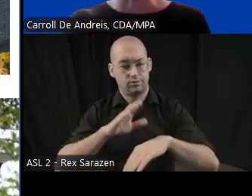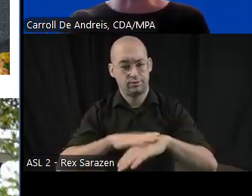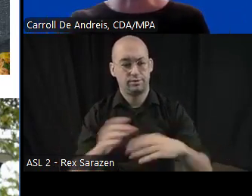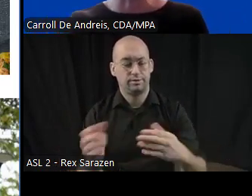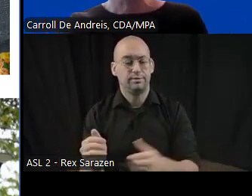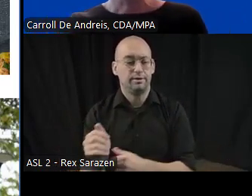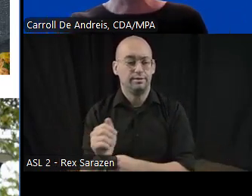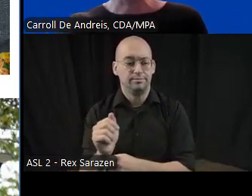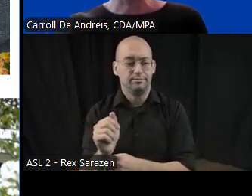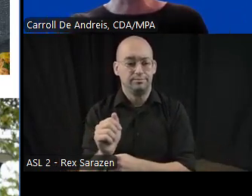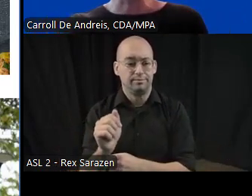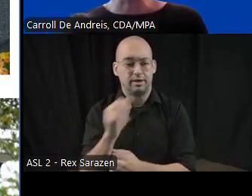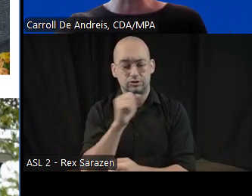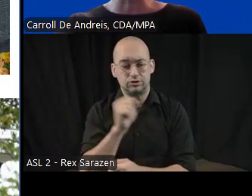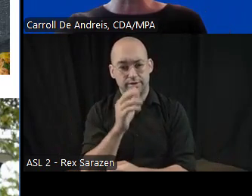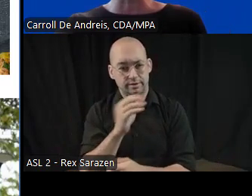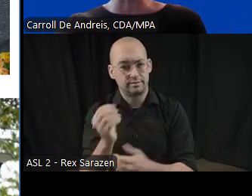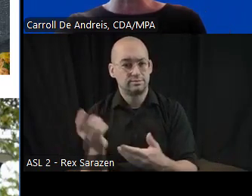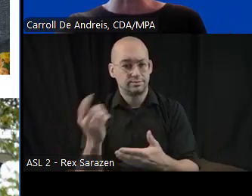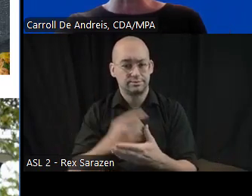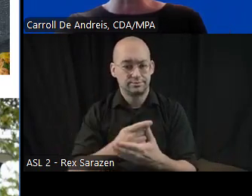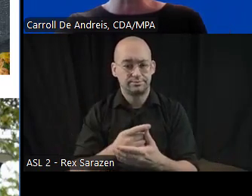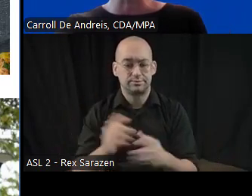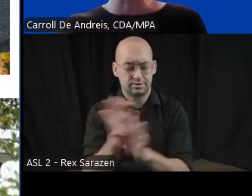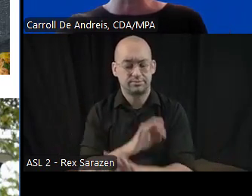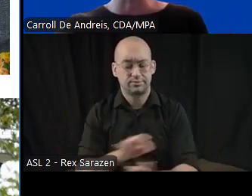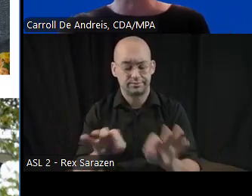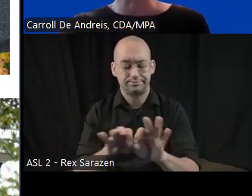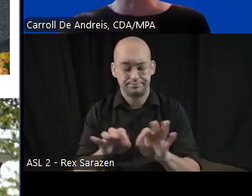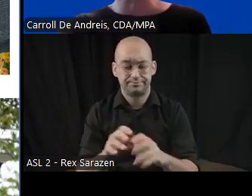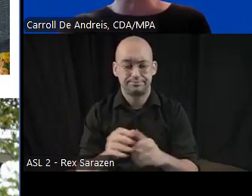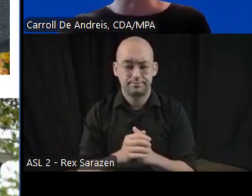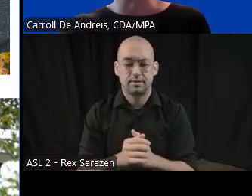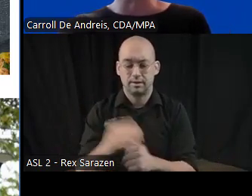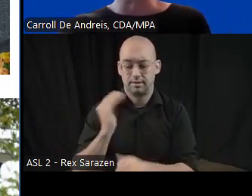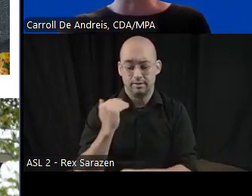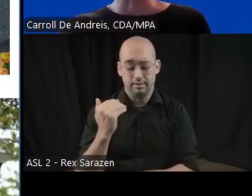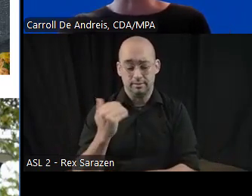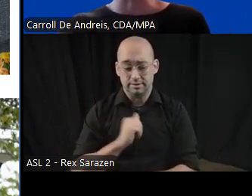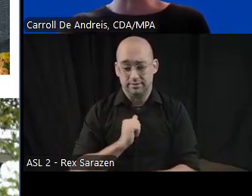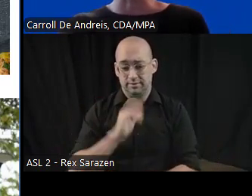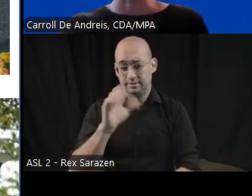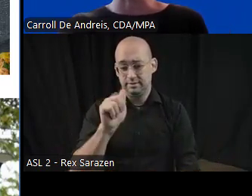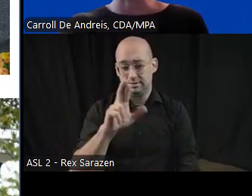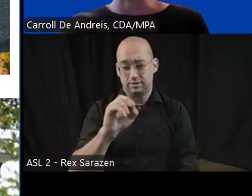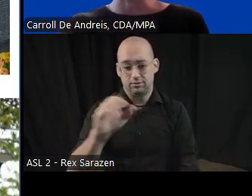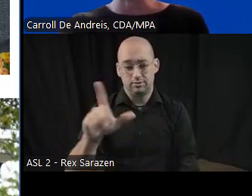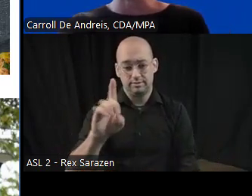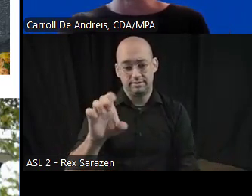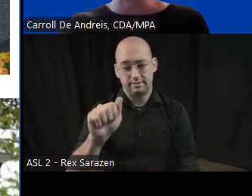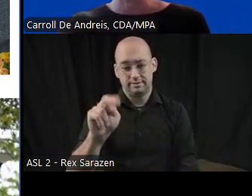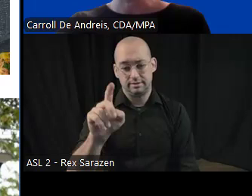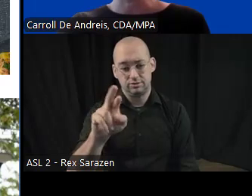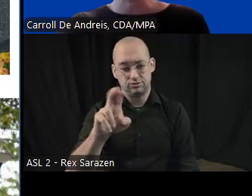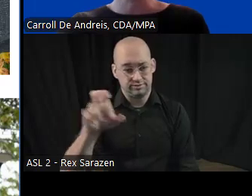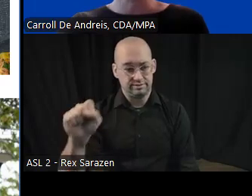acronyms down. Good morning. I am Carol DeAndres, and I am the Stakeholder Engagement Manager at the Master Plan for